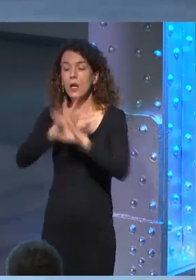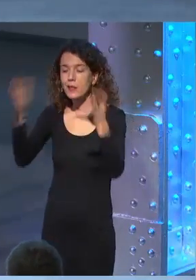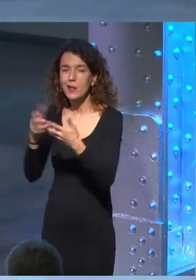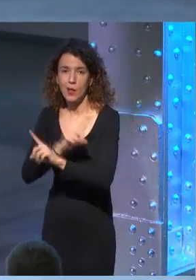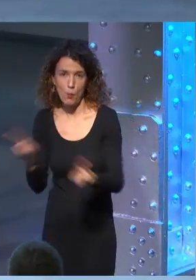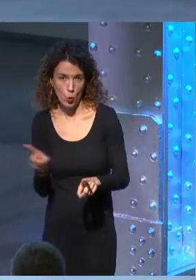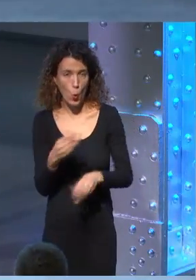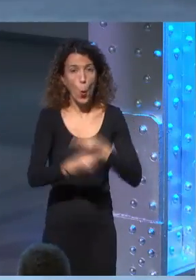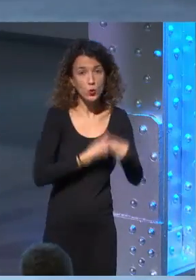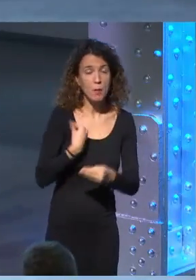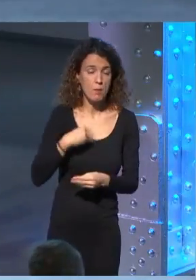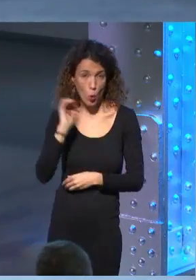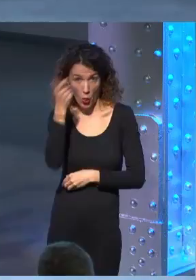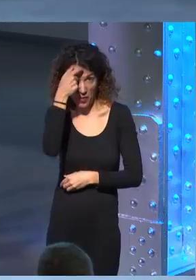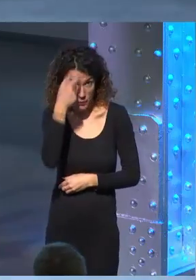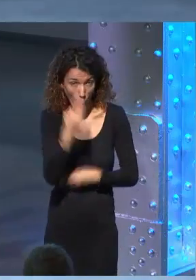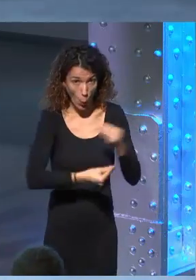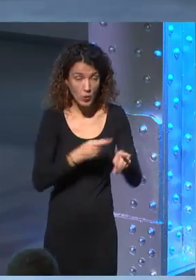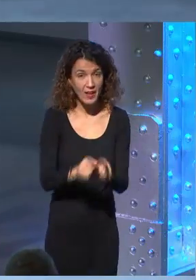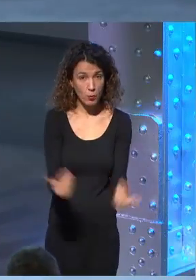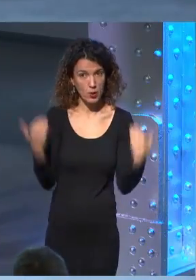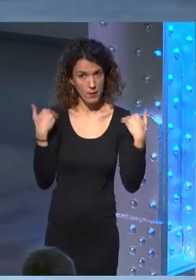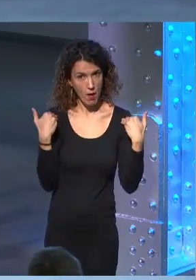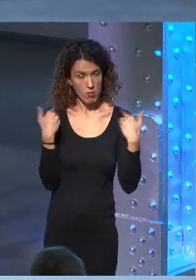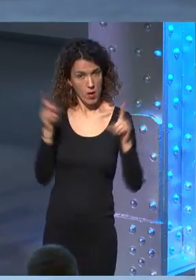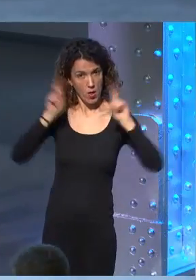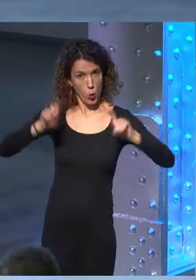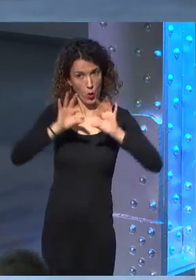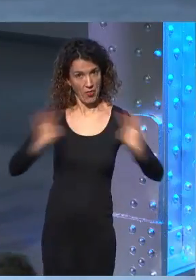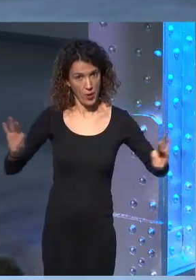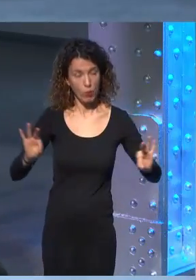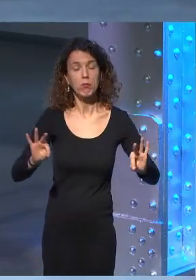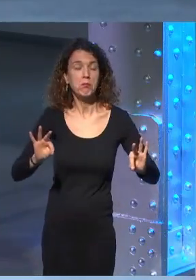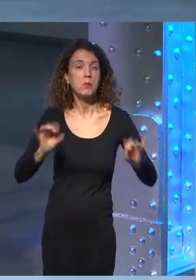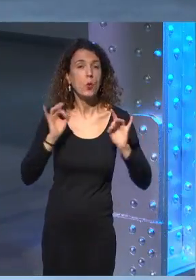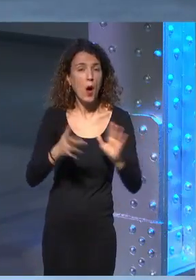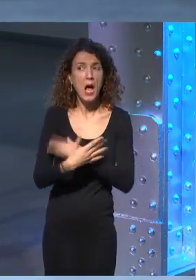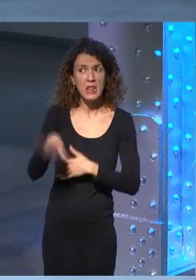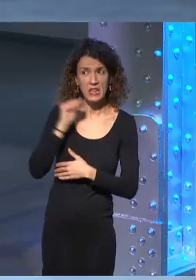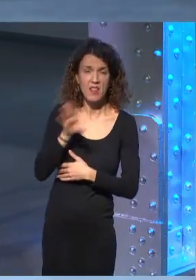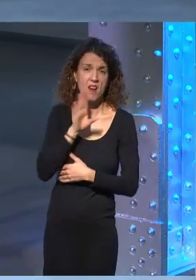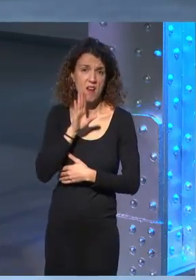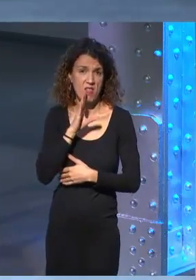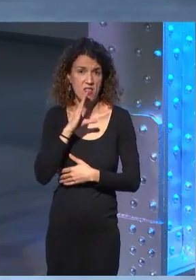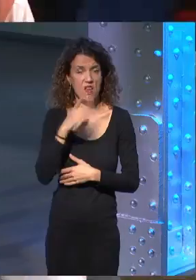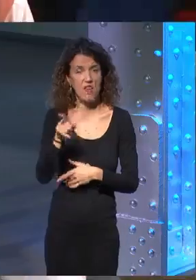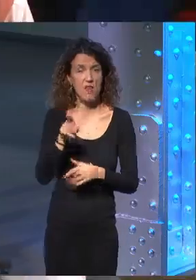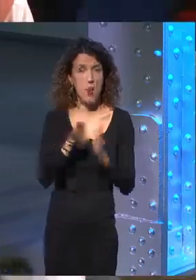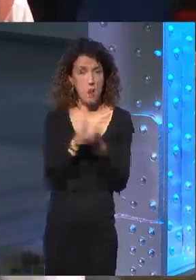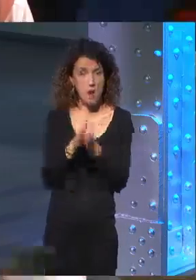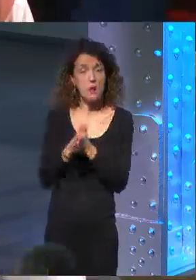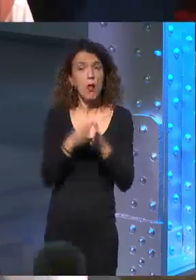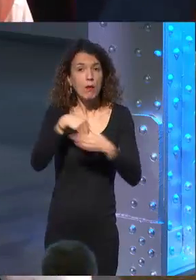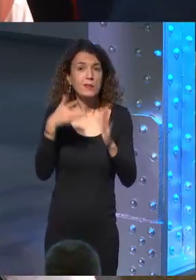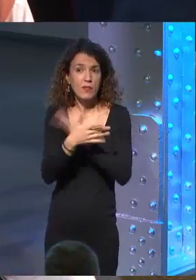to face, so you wouldn't do it on the internet. So in that case, you use the same concept of a responsibility in education that you would follow with